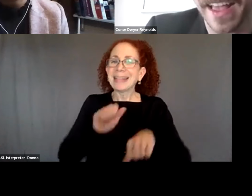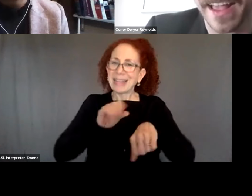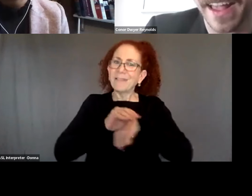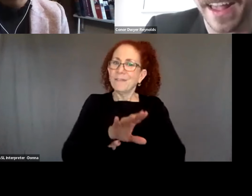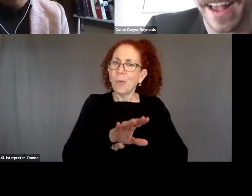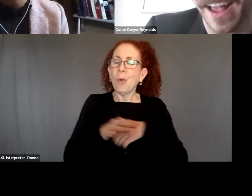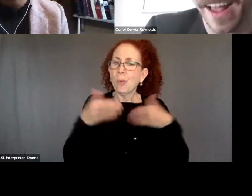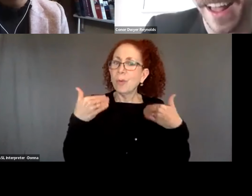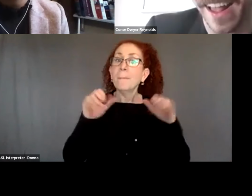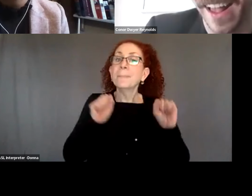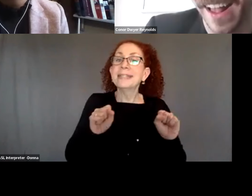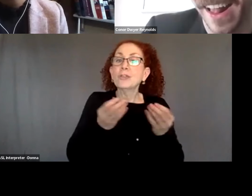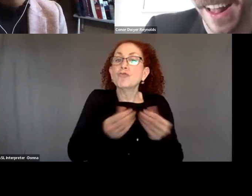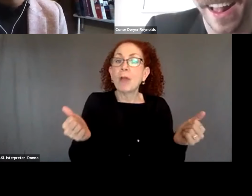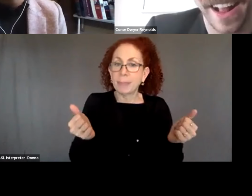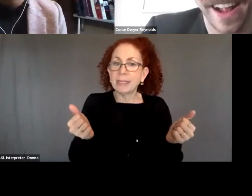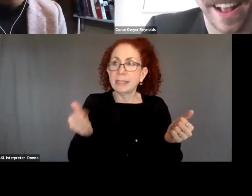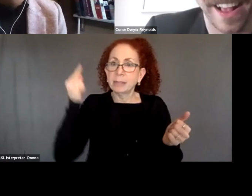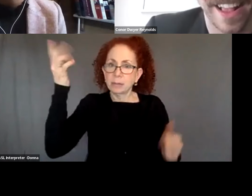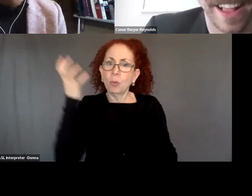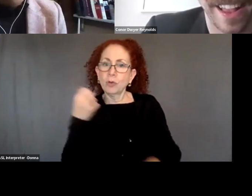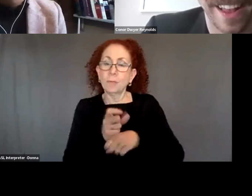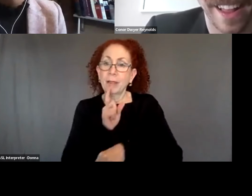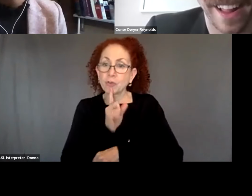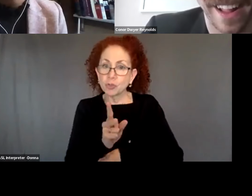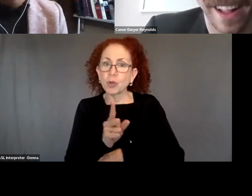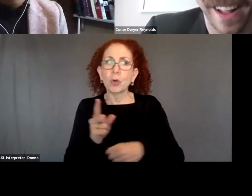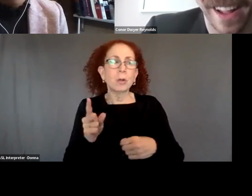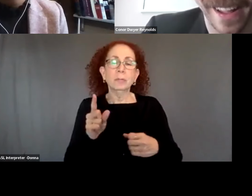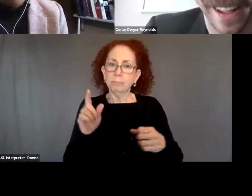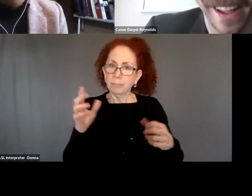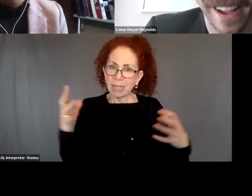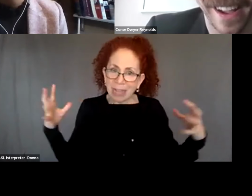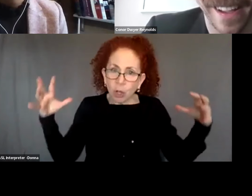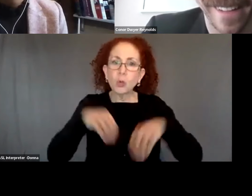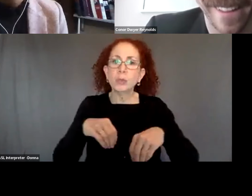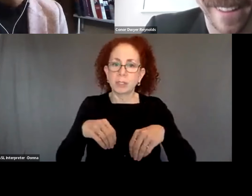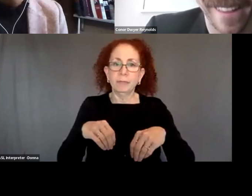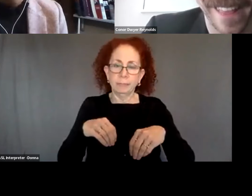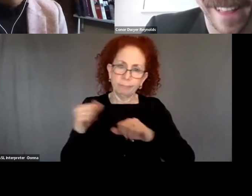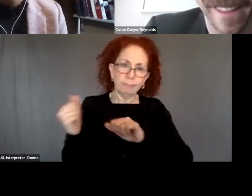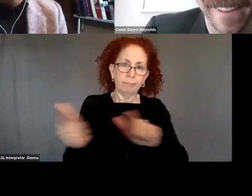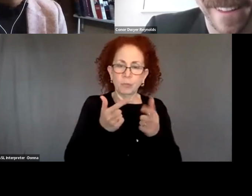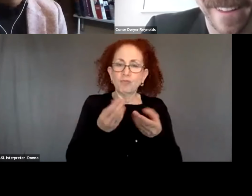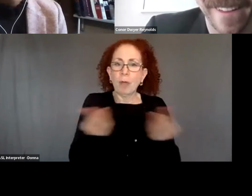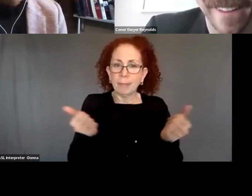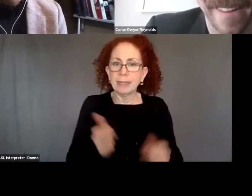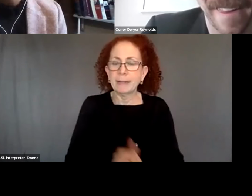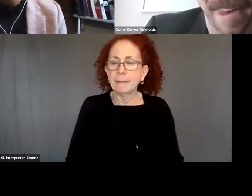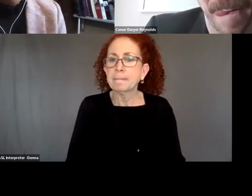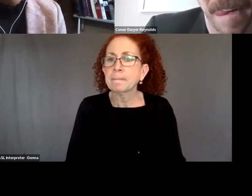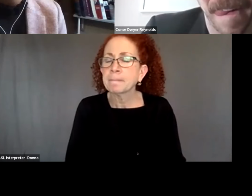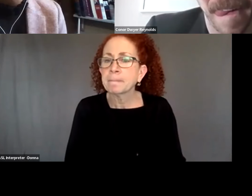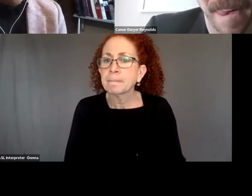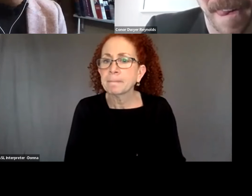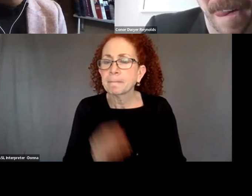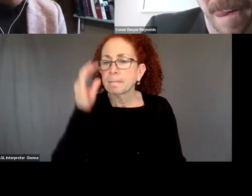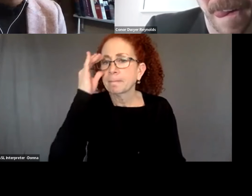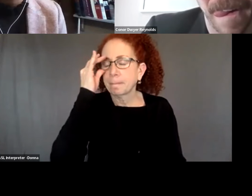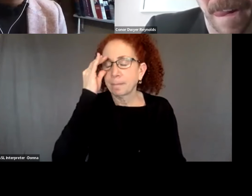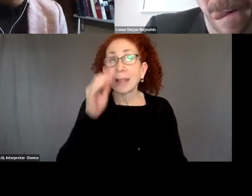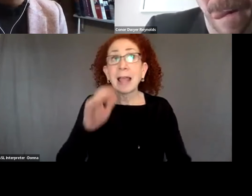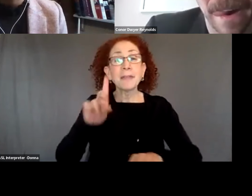potential remedies that are sought and ensure that we have inclusive remedies. I think also the disability